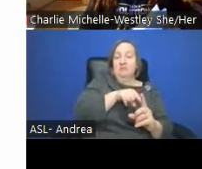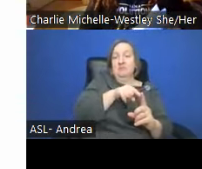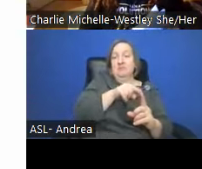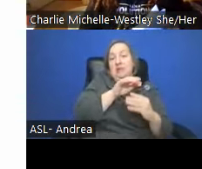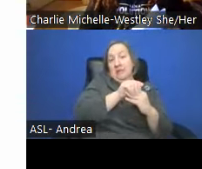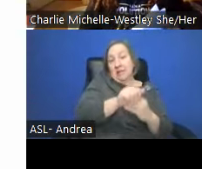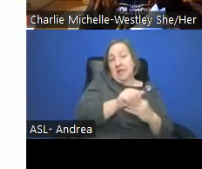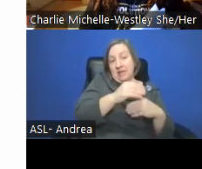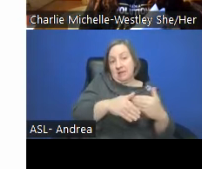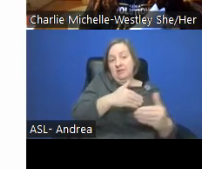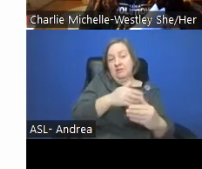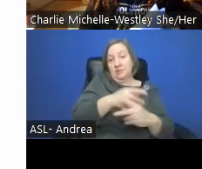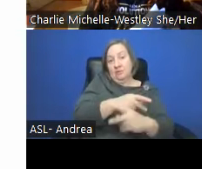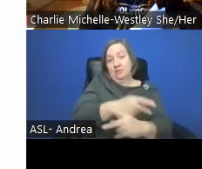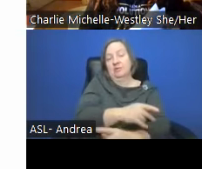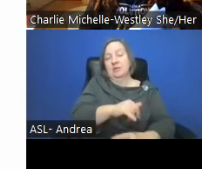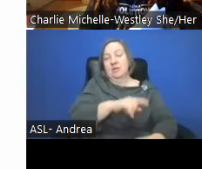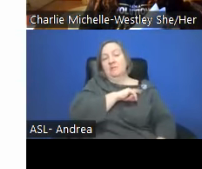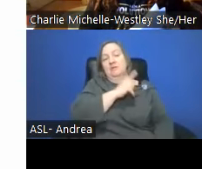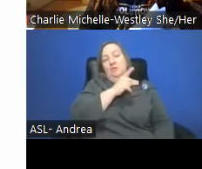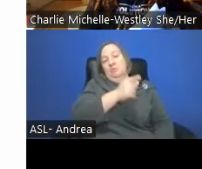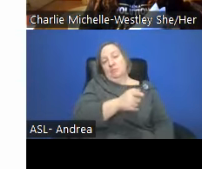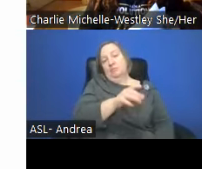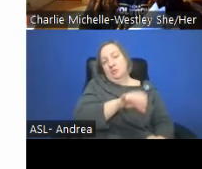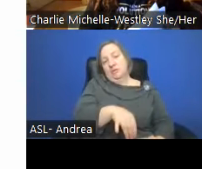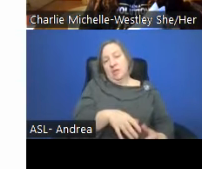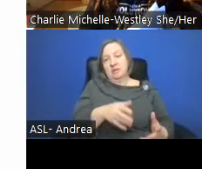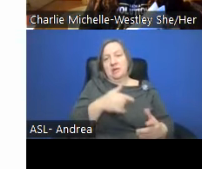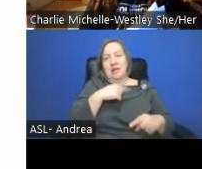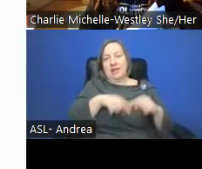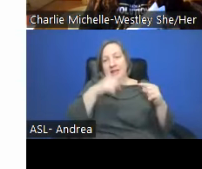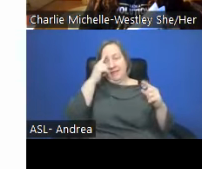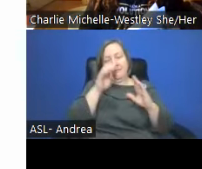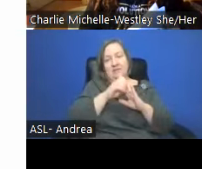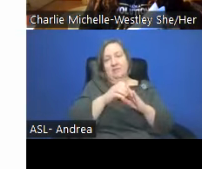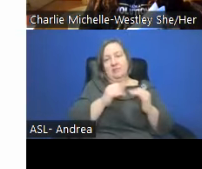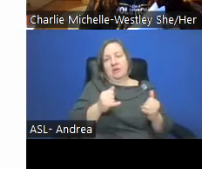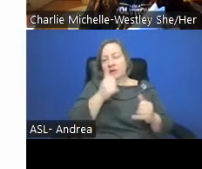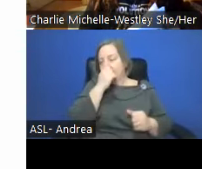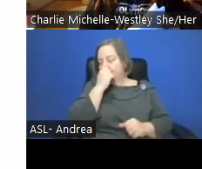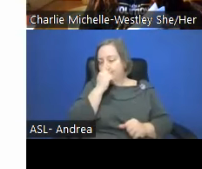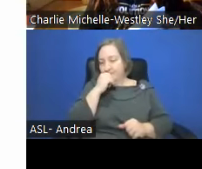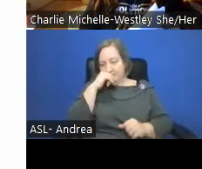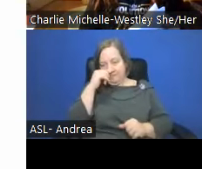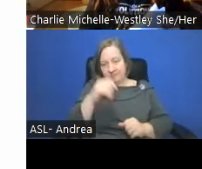led to the officer that pulled the trigger doing that. And I can't think of an example off the top of my head, but